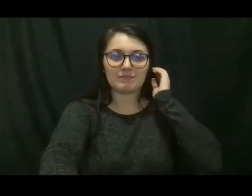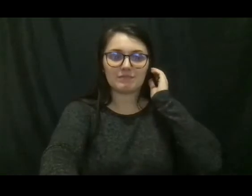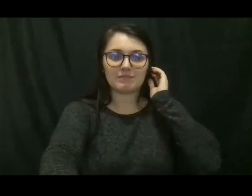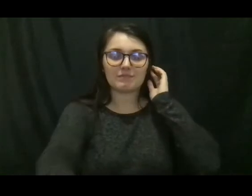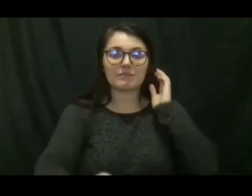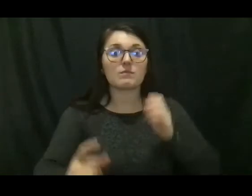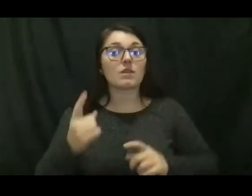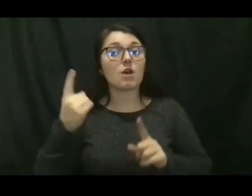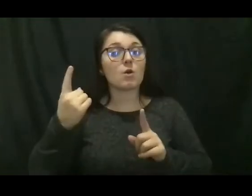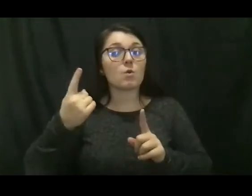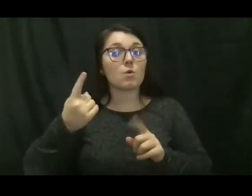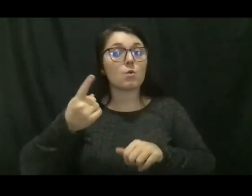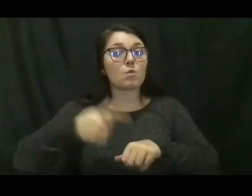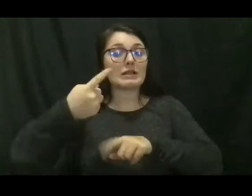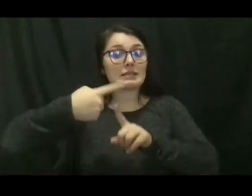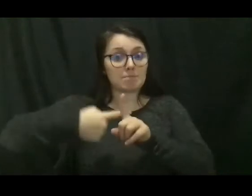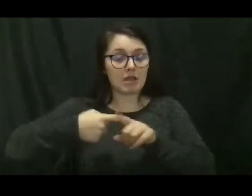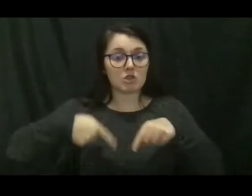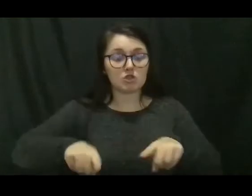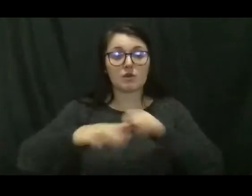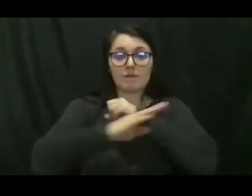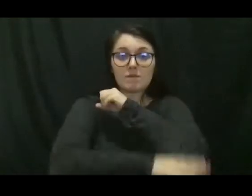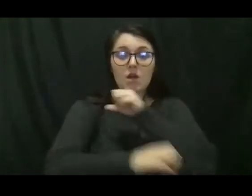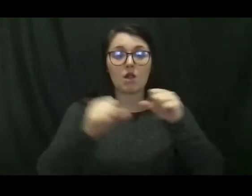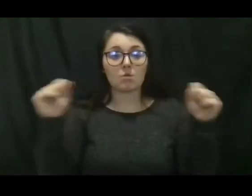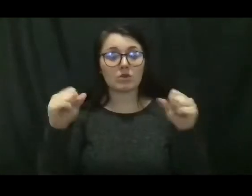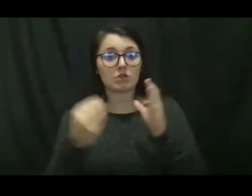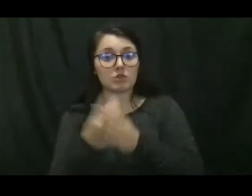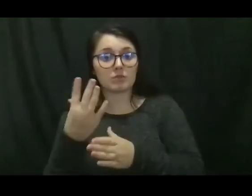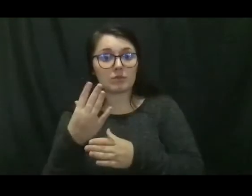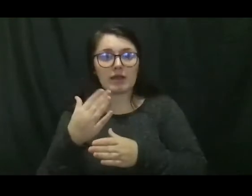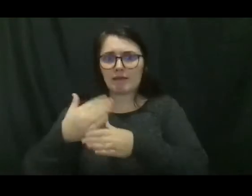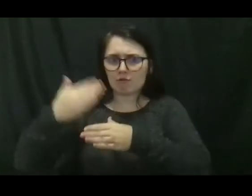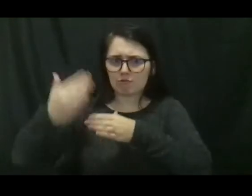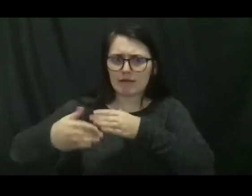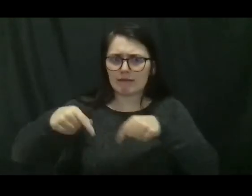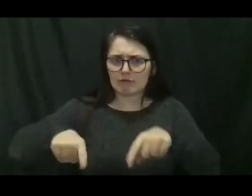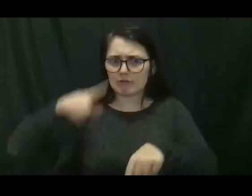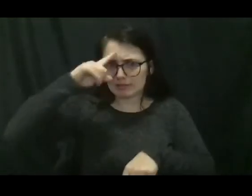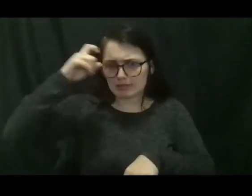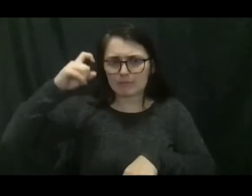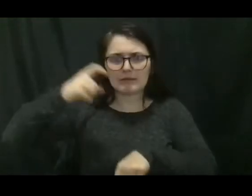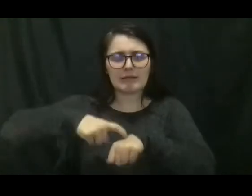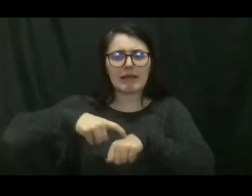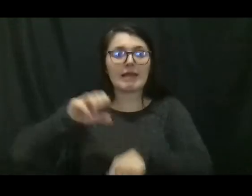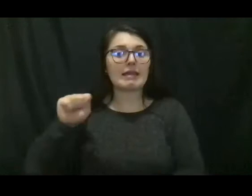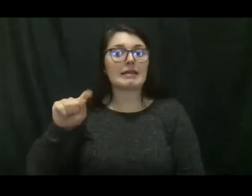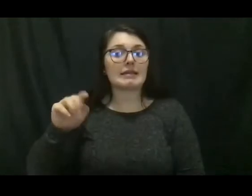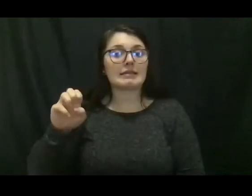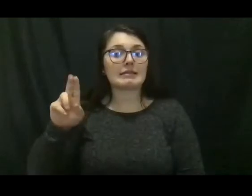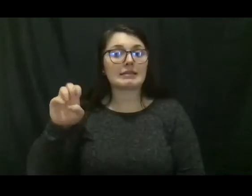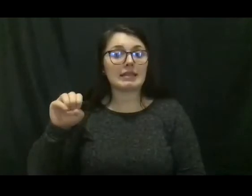Once a month during fall and winter and spring, and every weekend in the summertime, Steve slinks into the basement storage